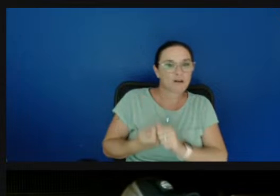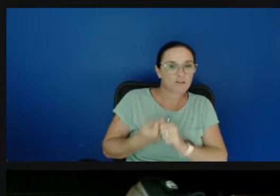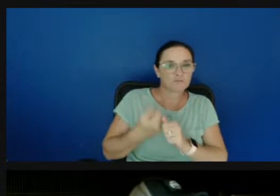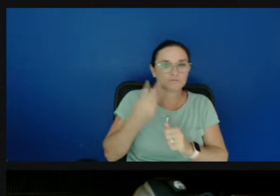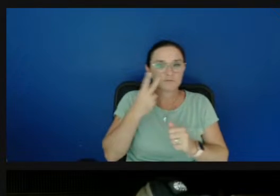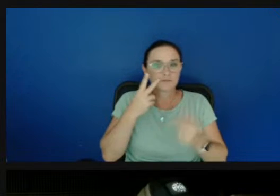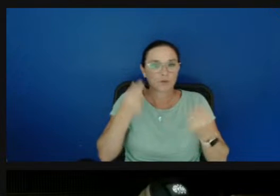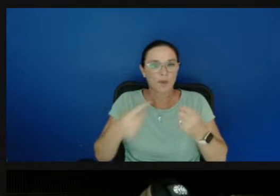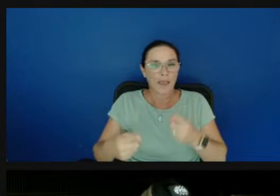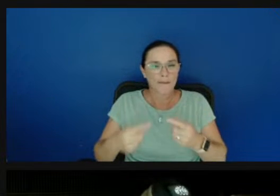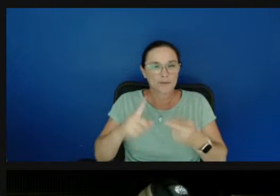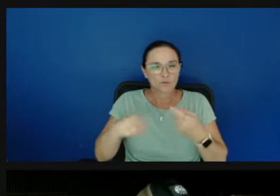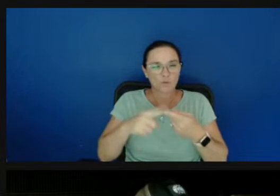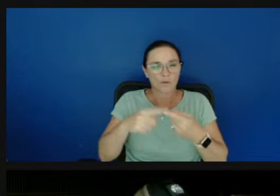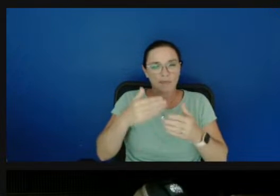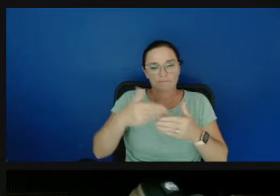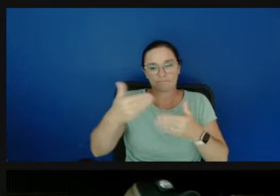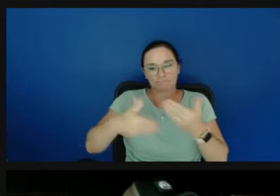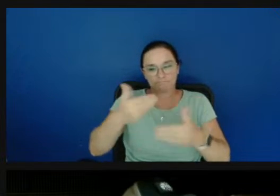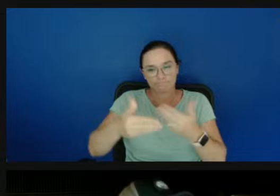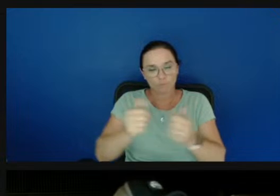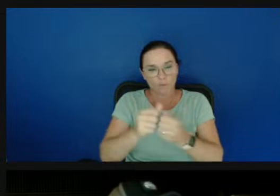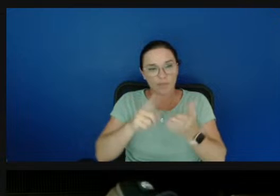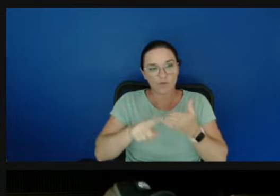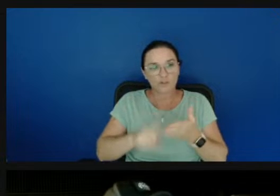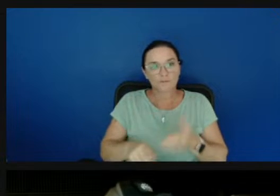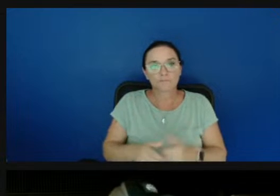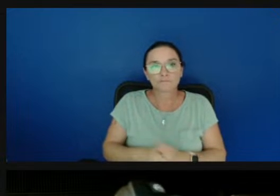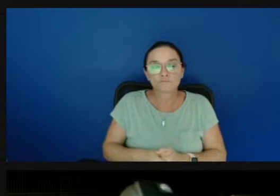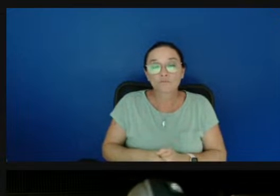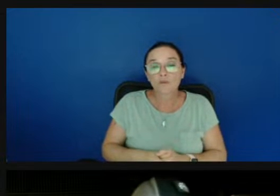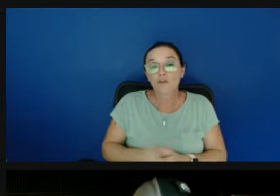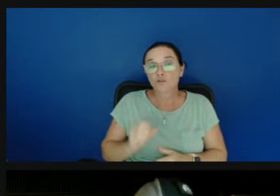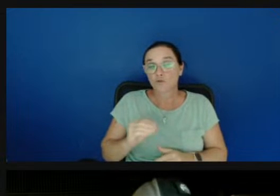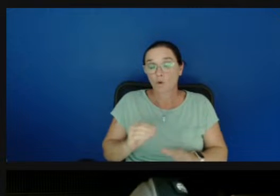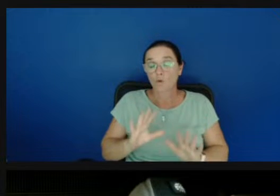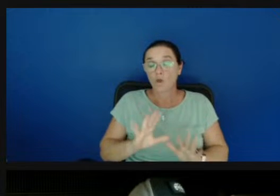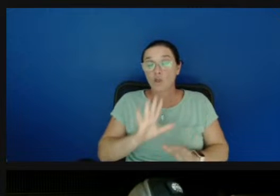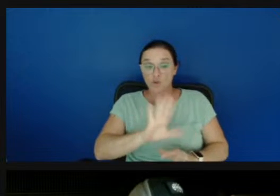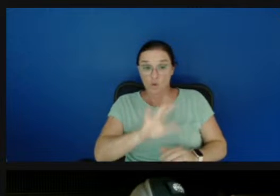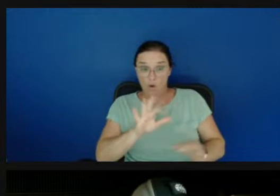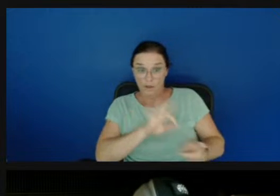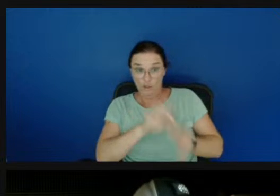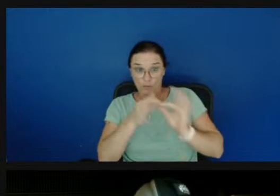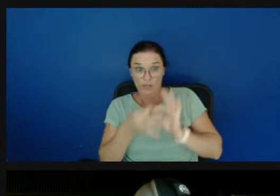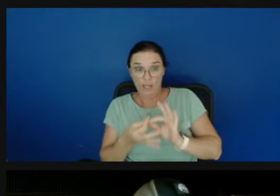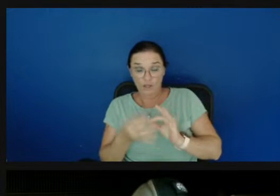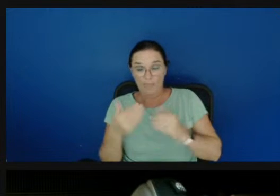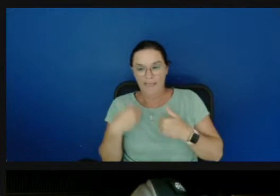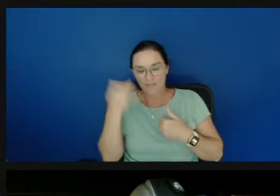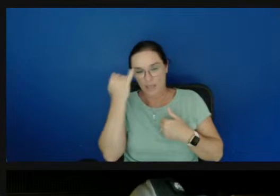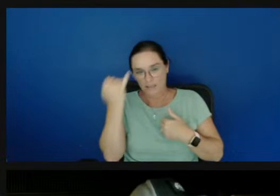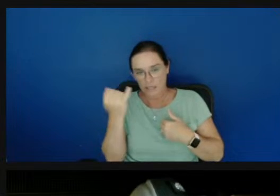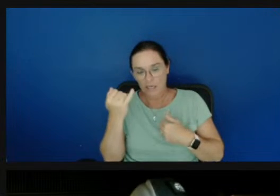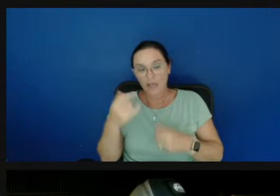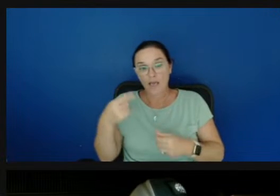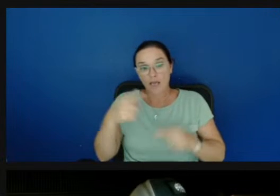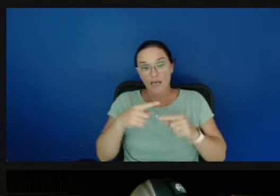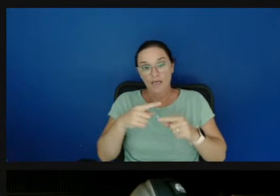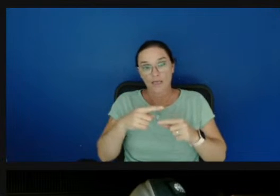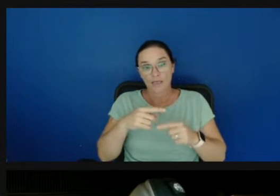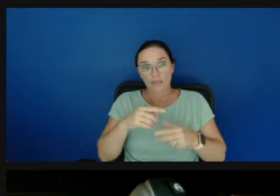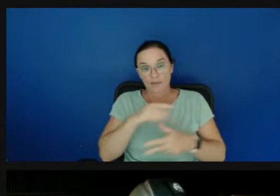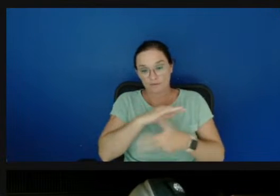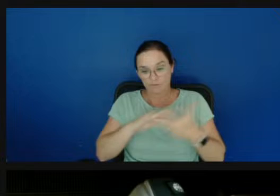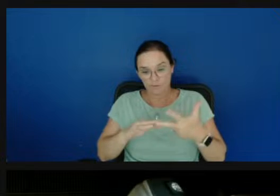Yeah. So are they thinking, or in your interpretation, are they going with an idea that the fresher